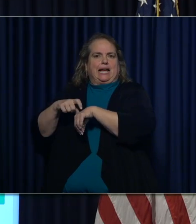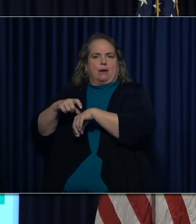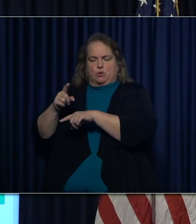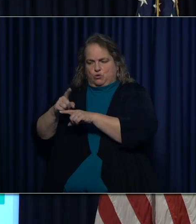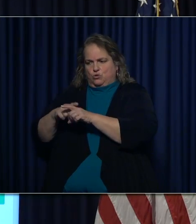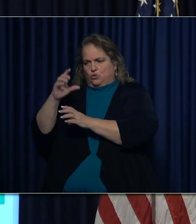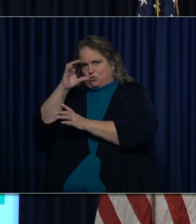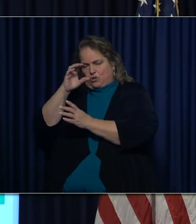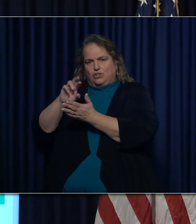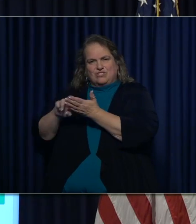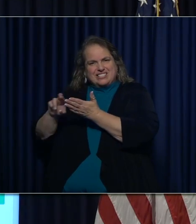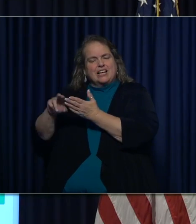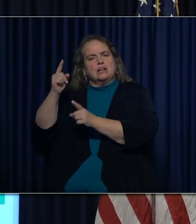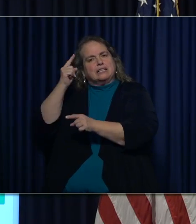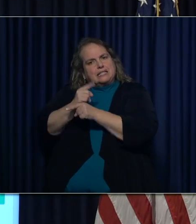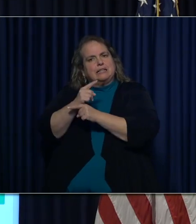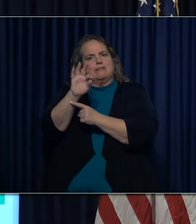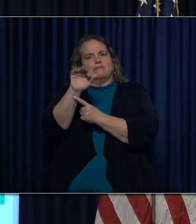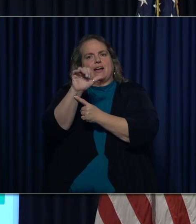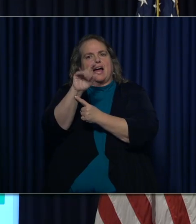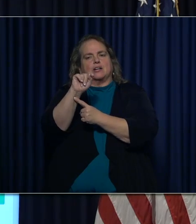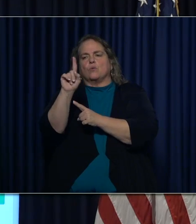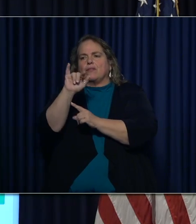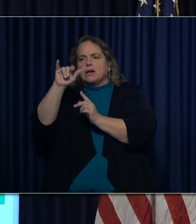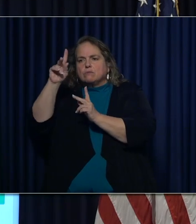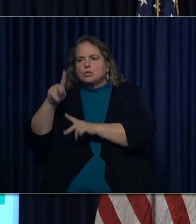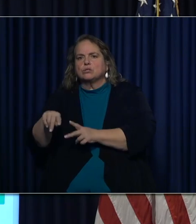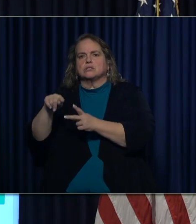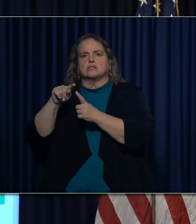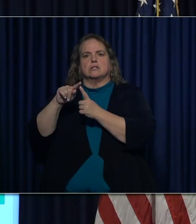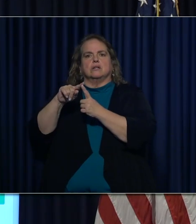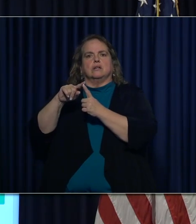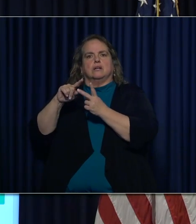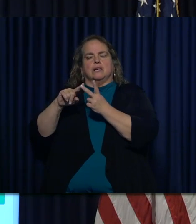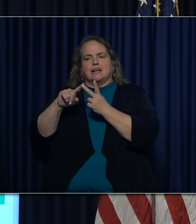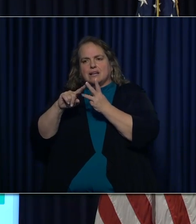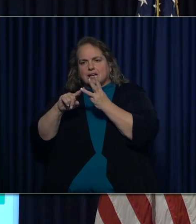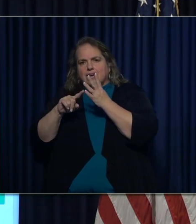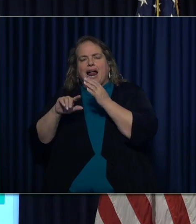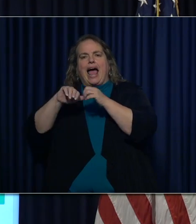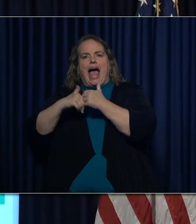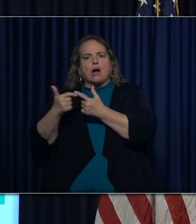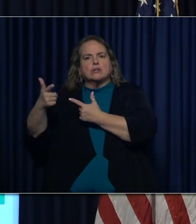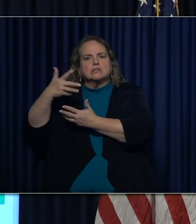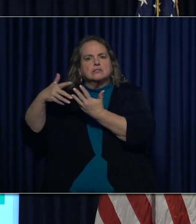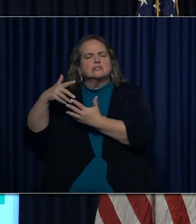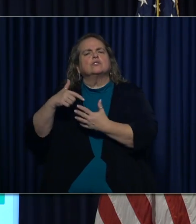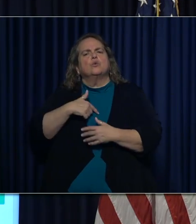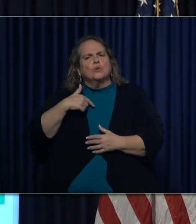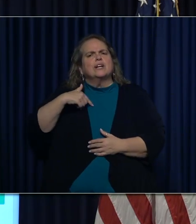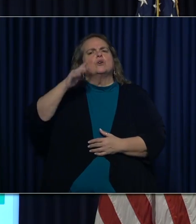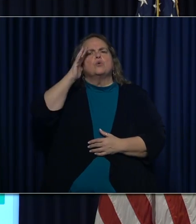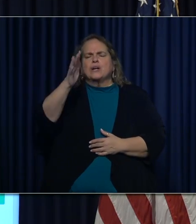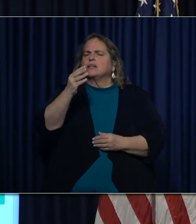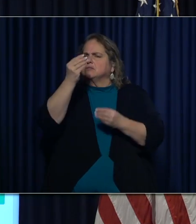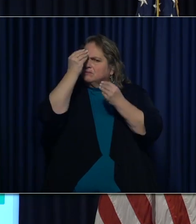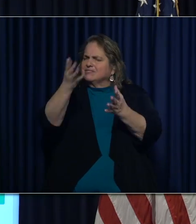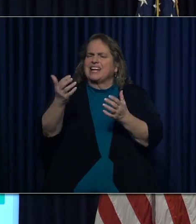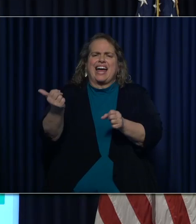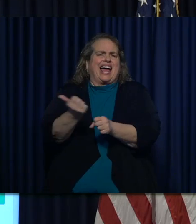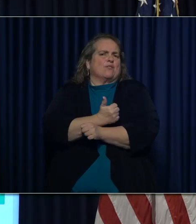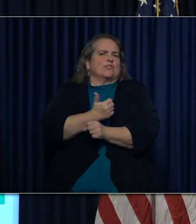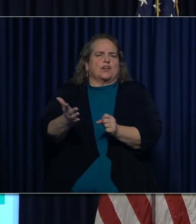gain both facts and perspective about it. We intend to be very transparent, but we need to